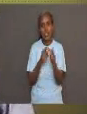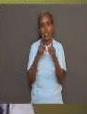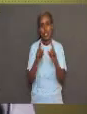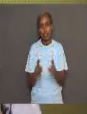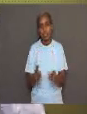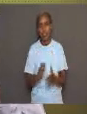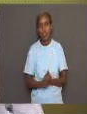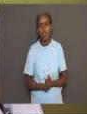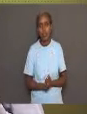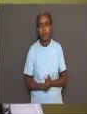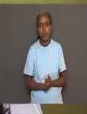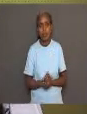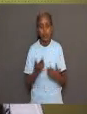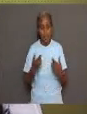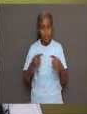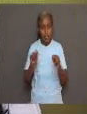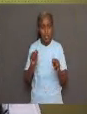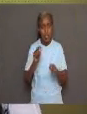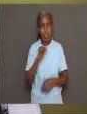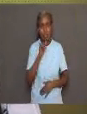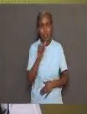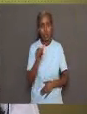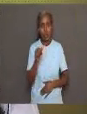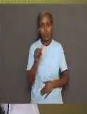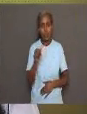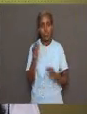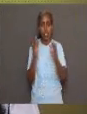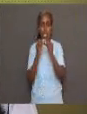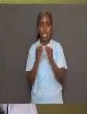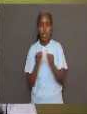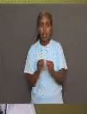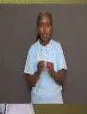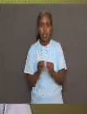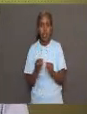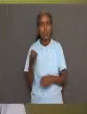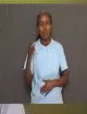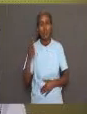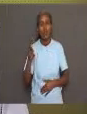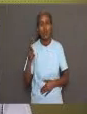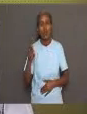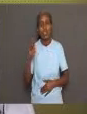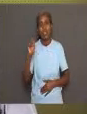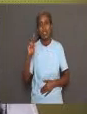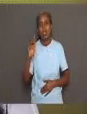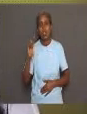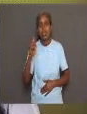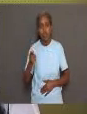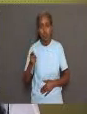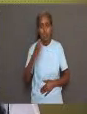expressions. Try not to use your calculator or your trigonometry